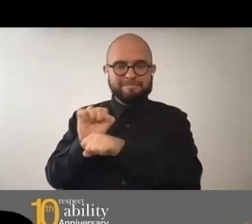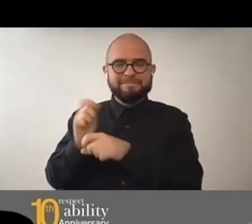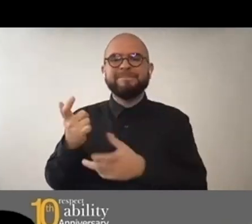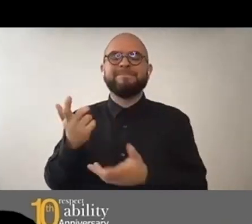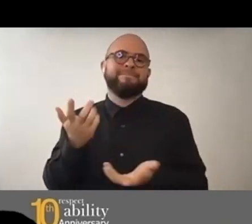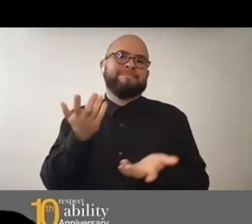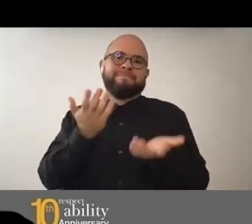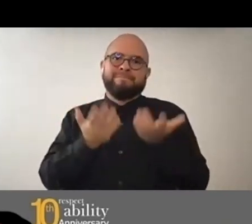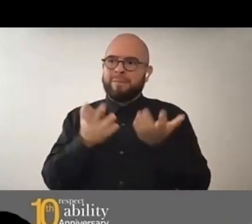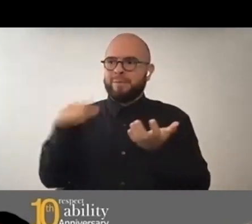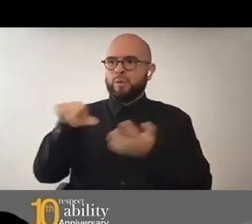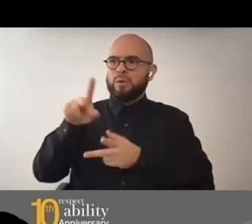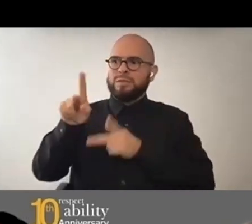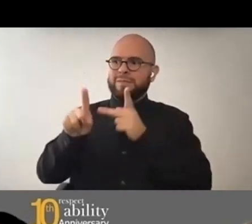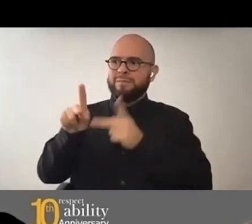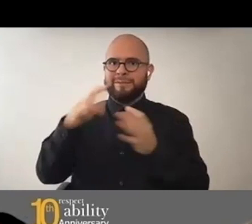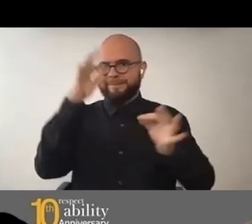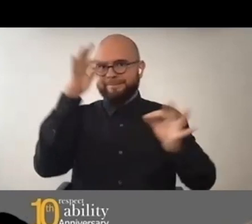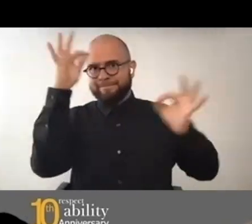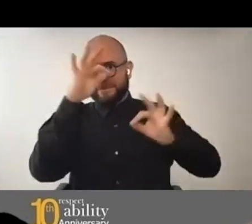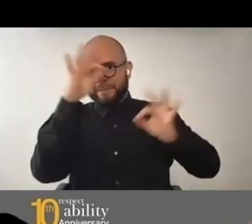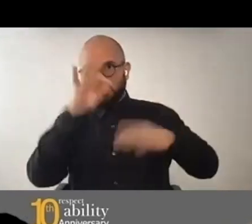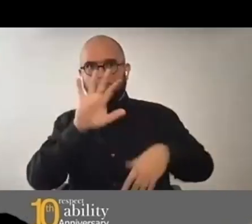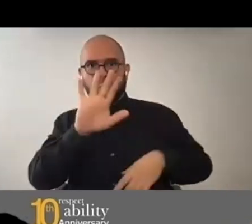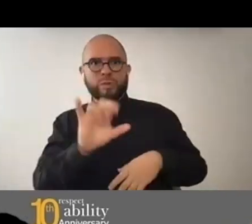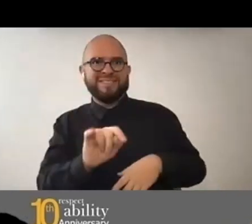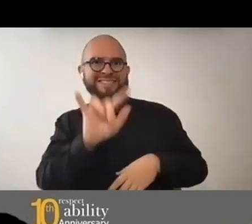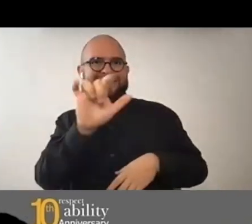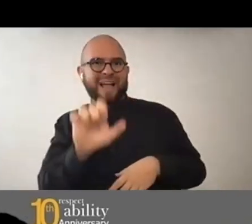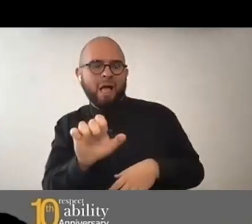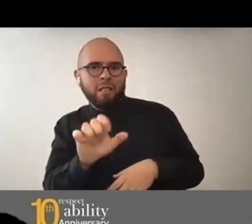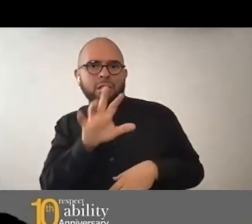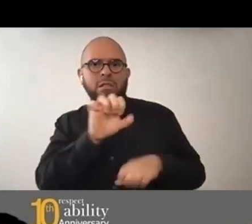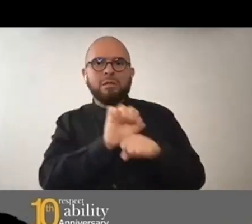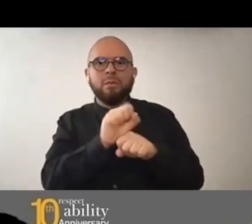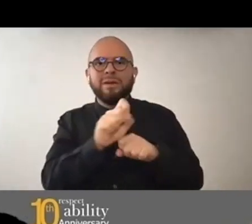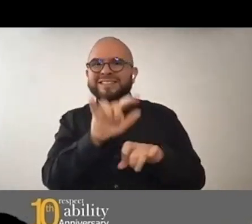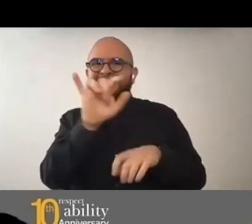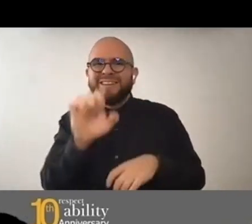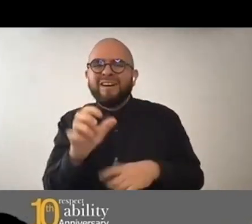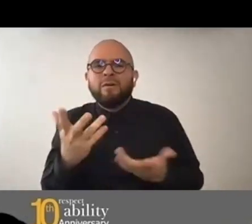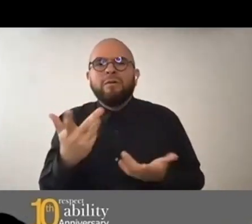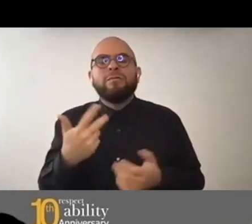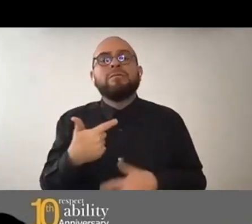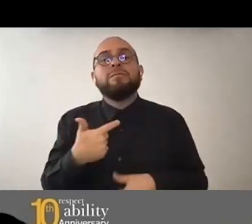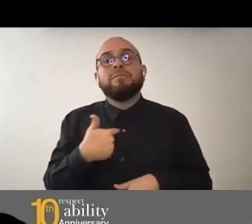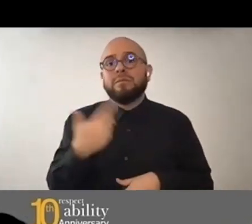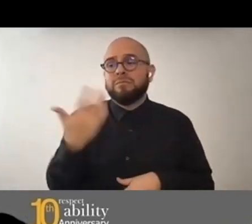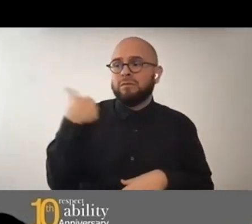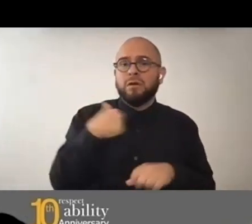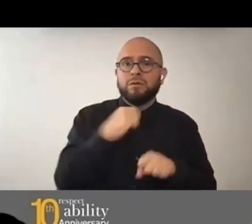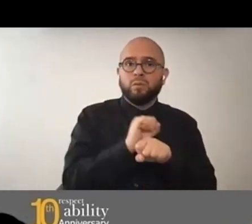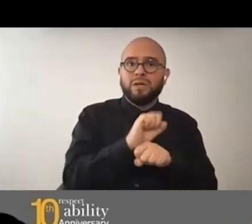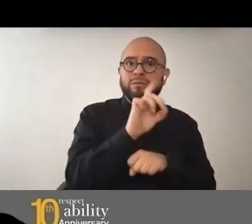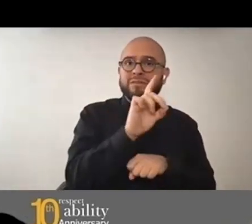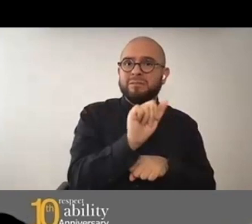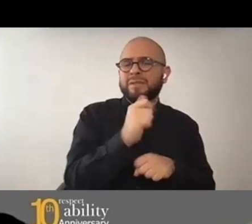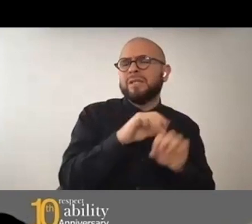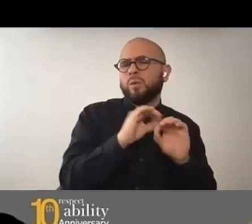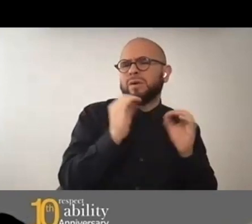are familiar with your particular working style. If you're I was working for a disability organization in